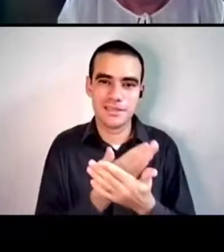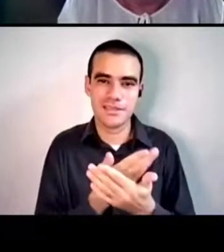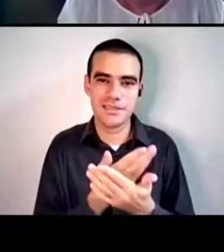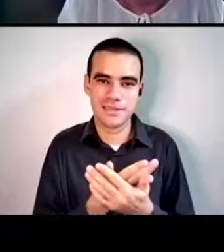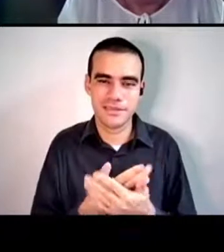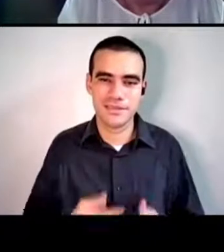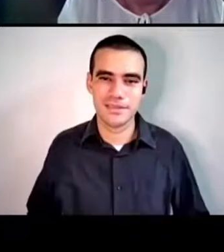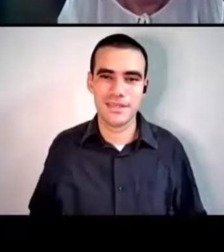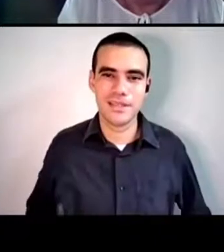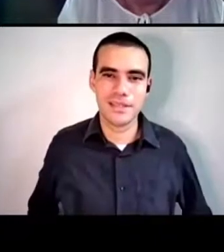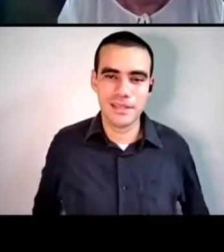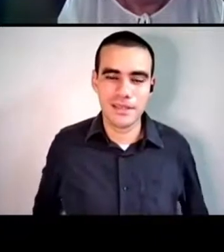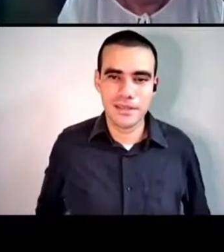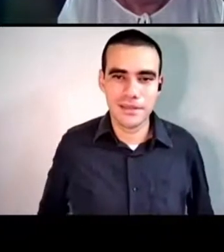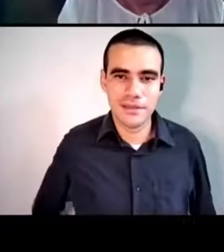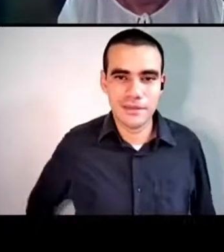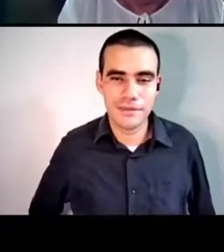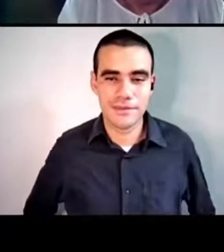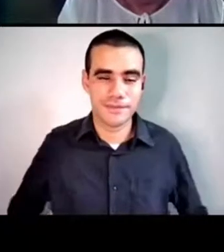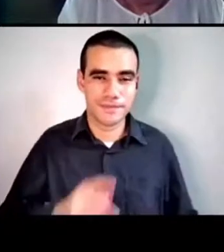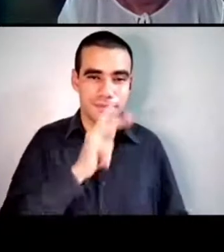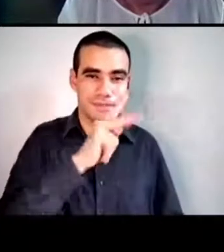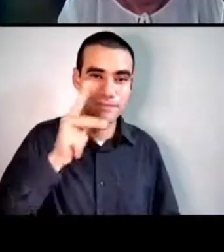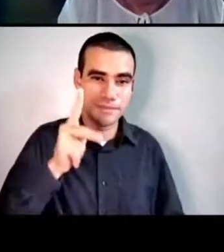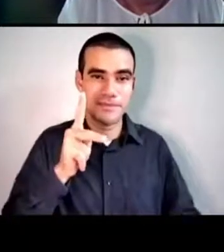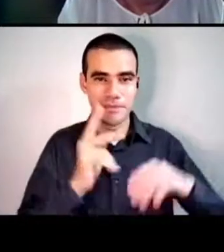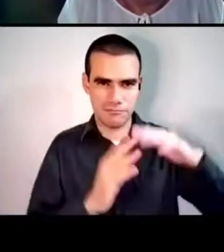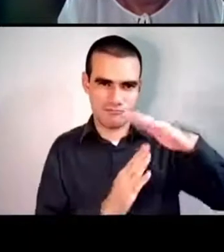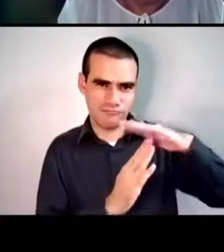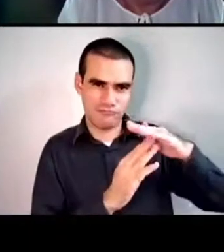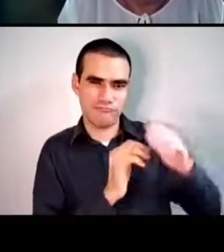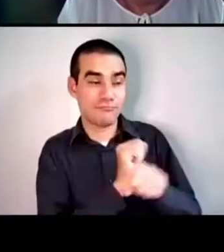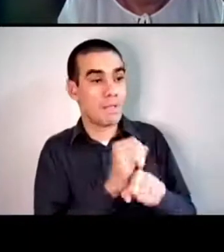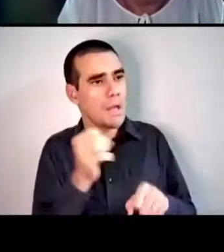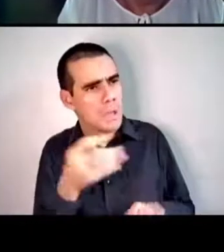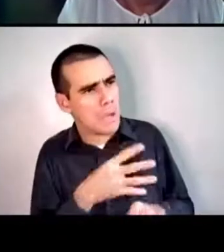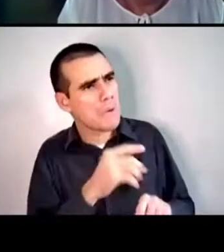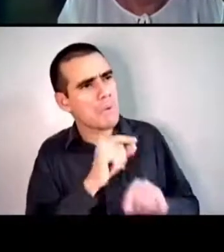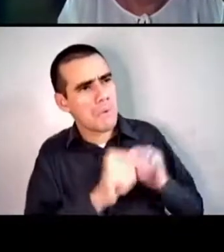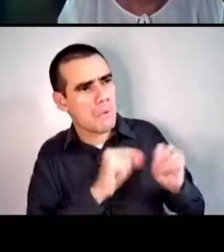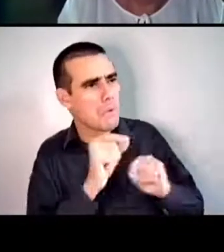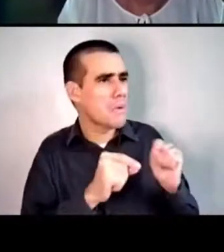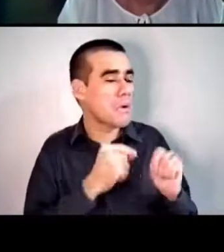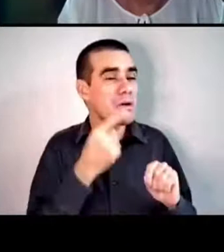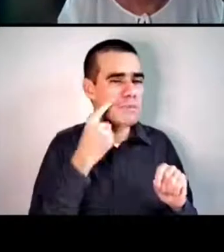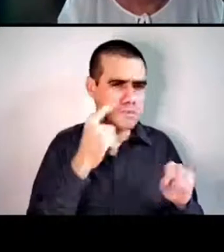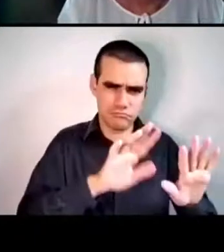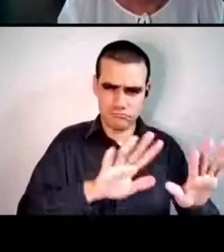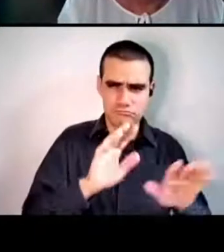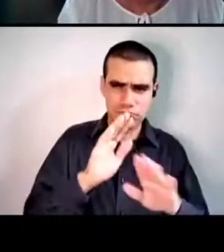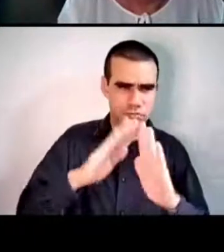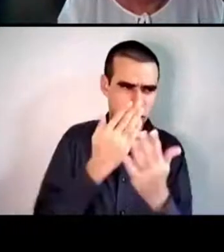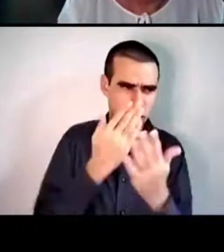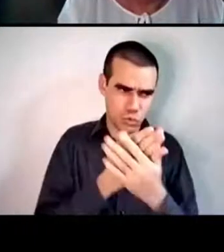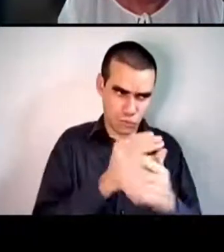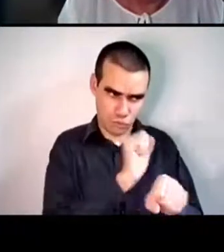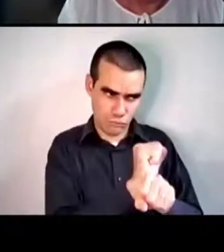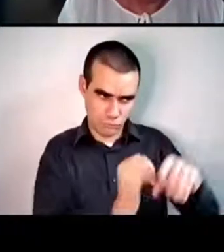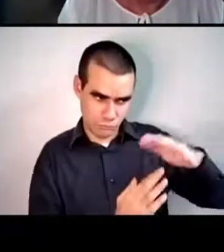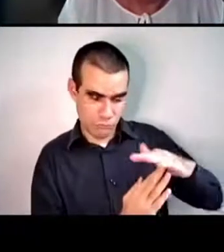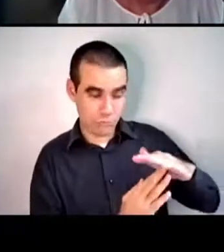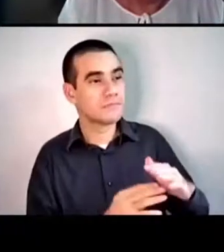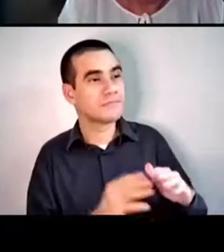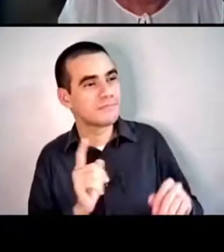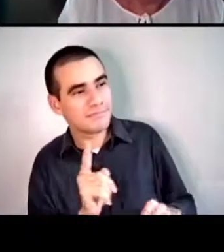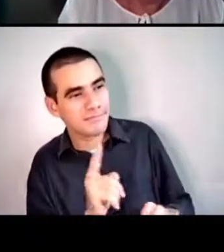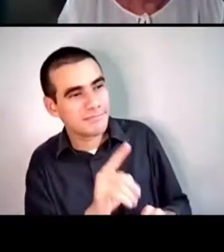studying. And the teacher stopped the classes, and because they saw me, and I said, okay, a new person